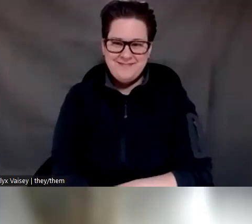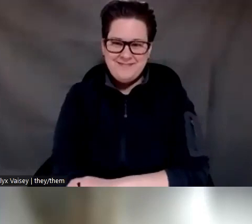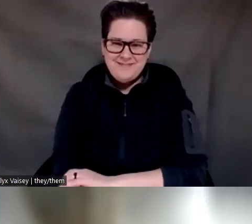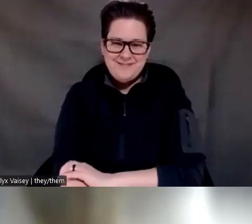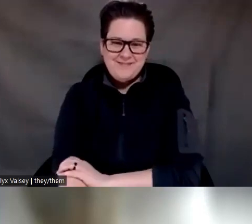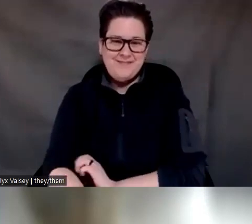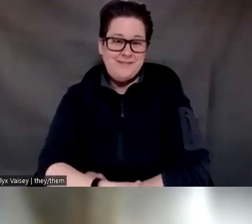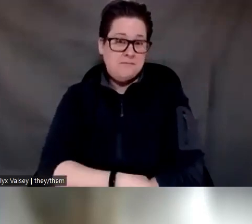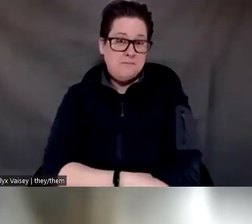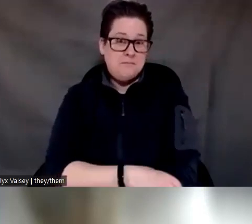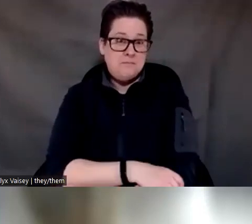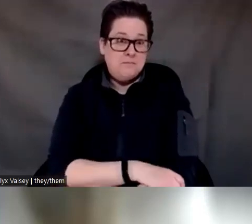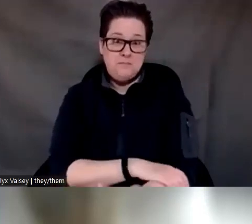Let's see.